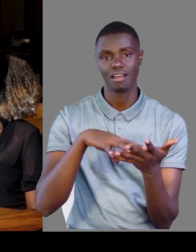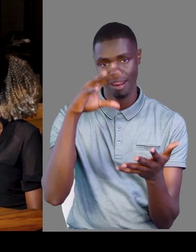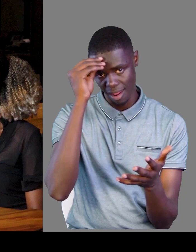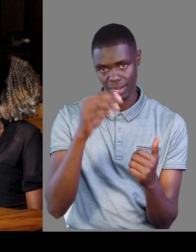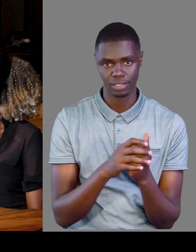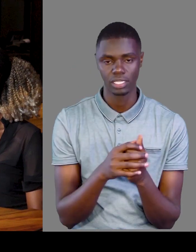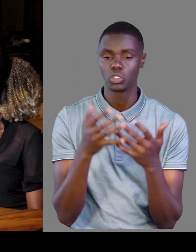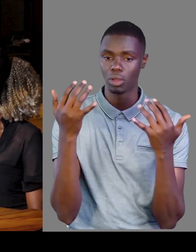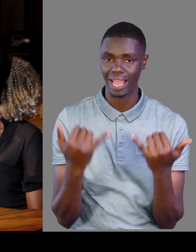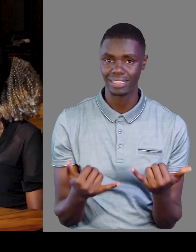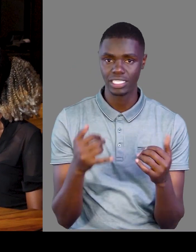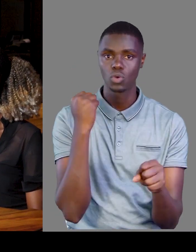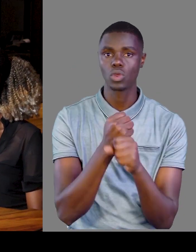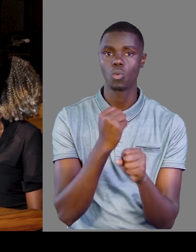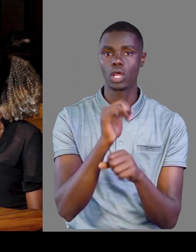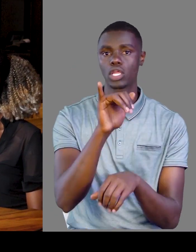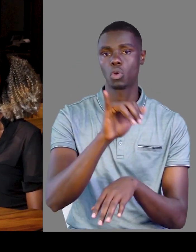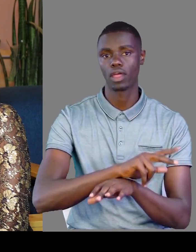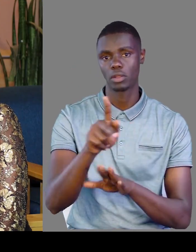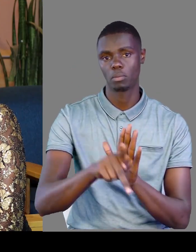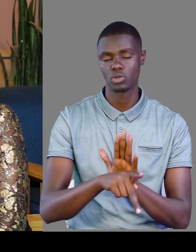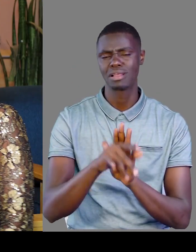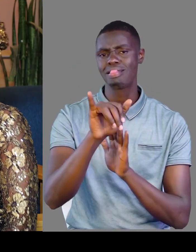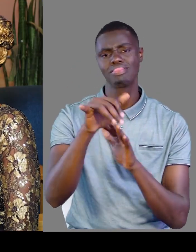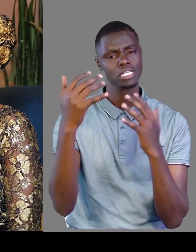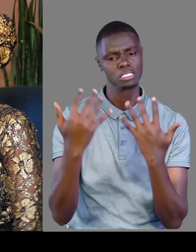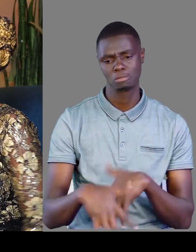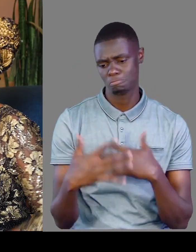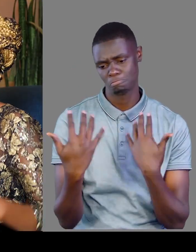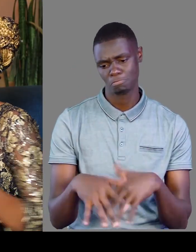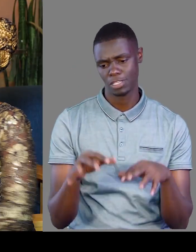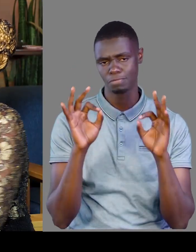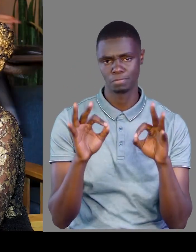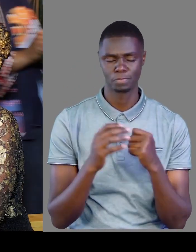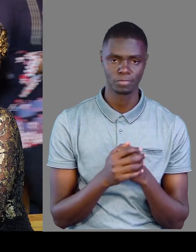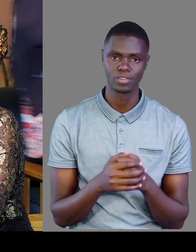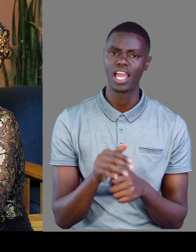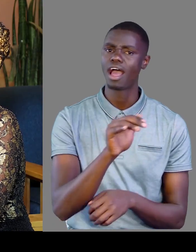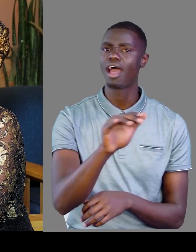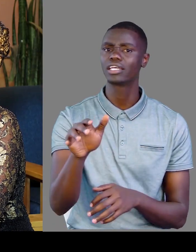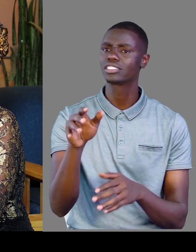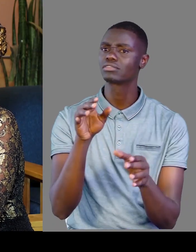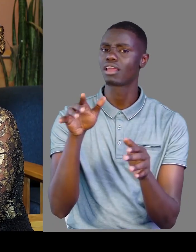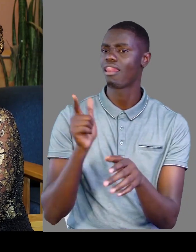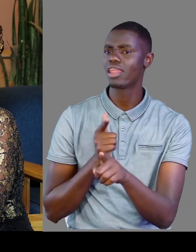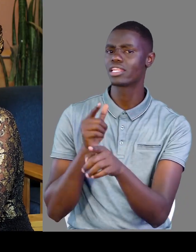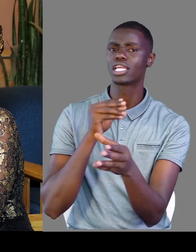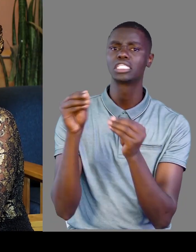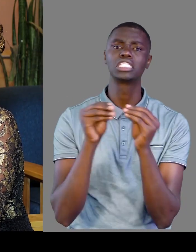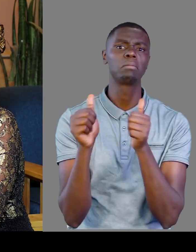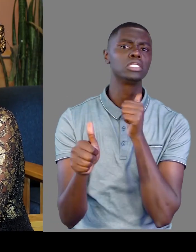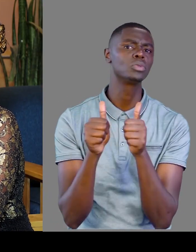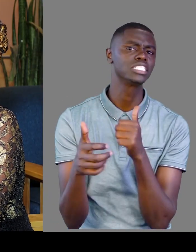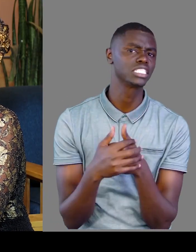So we are currently working on that project. That is very, very amazing. And if I may ask, what disability is